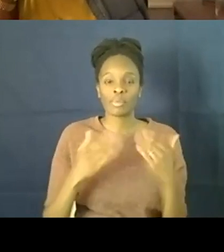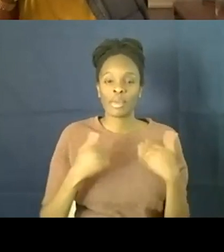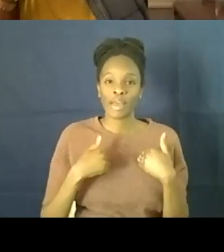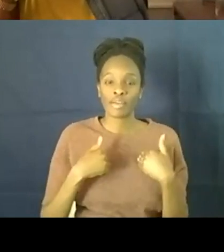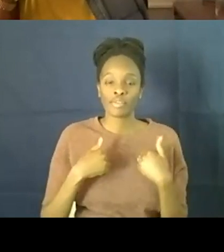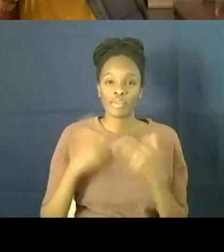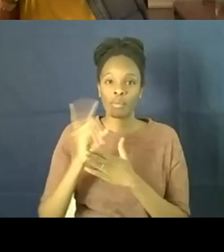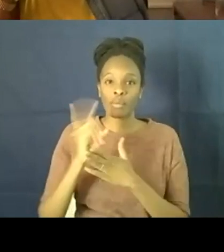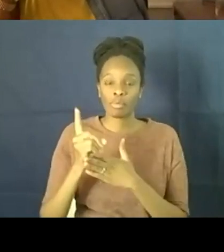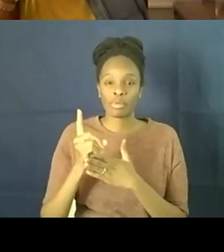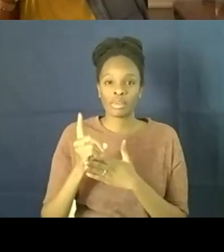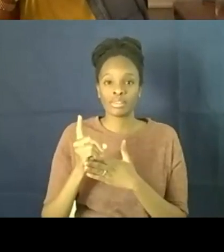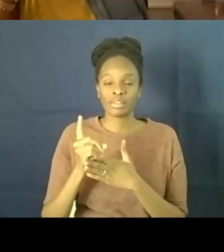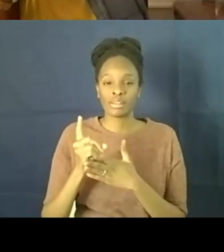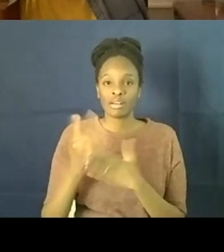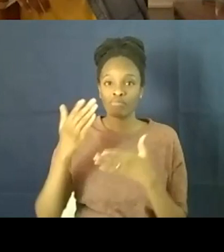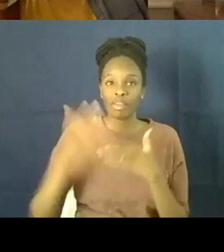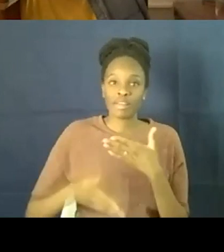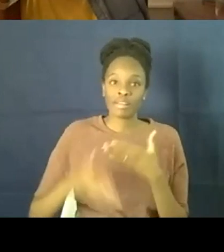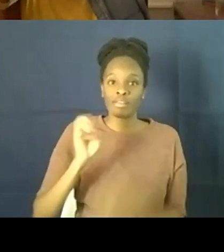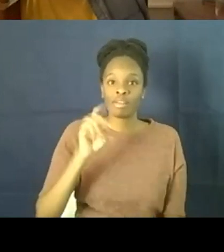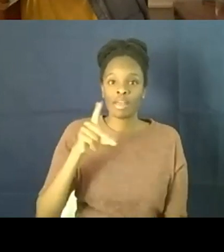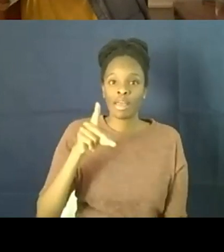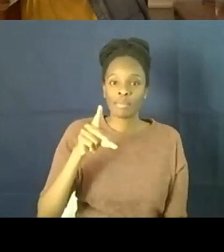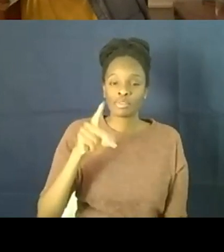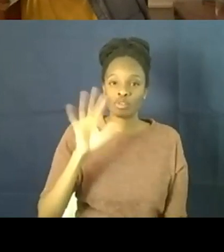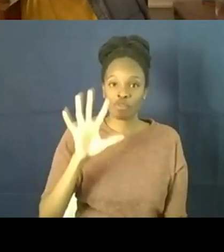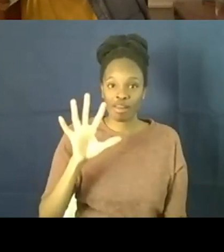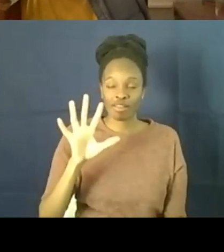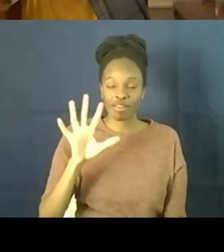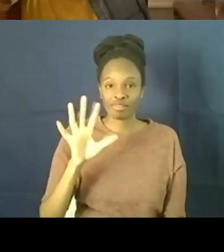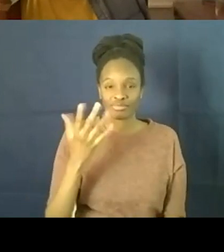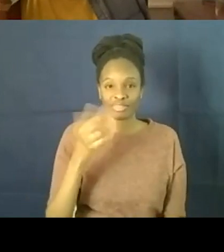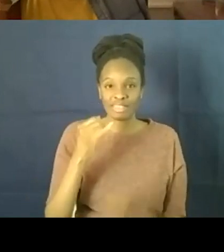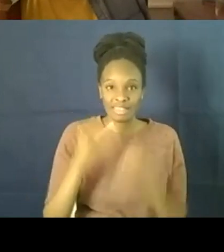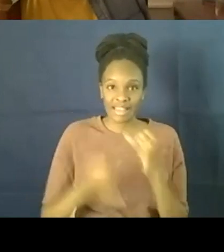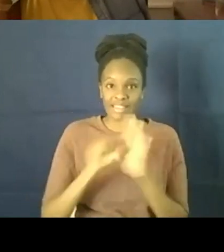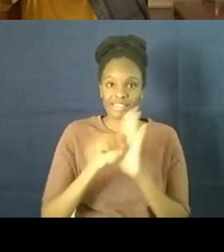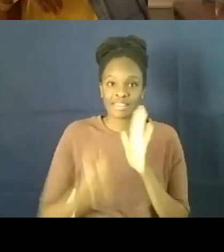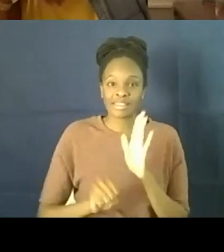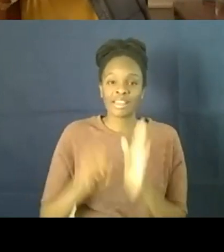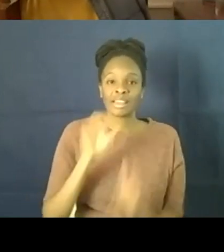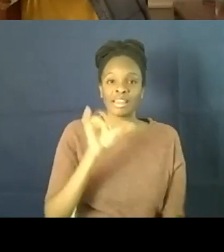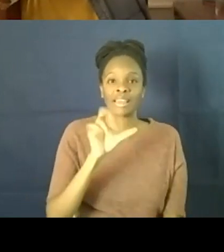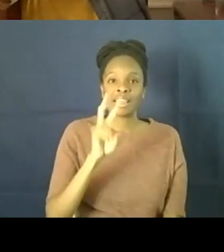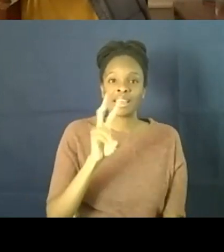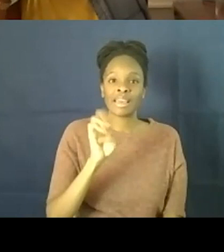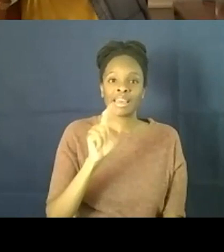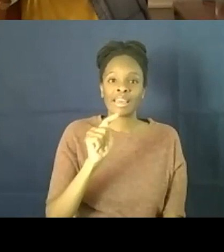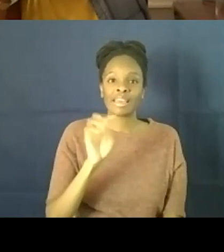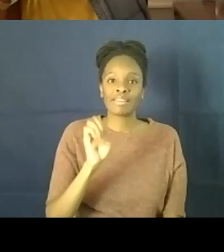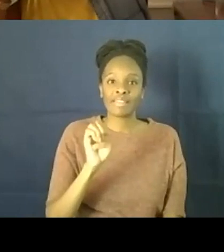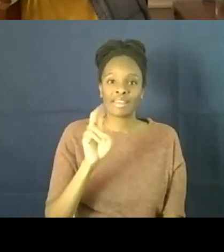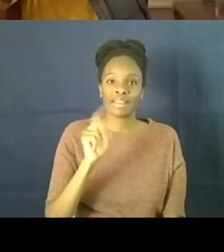episode 5, chapter 5 of volume 3, the last season, where Yvette Nicole Brown steals Coco's look